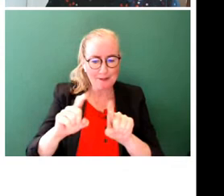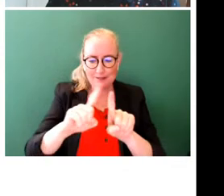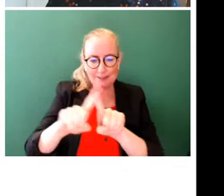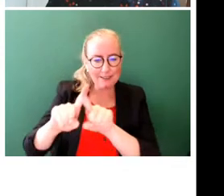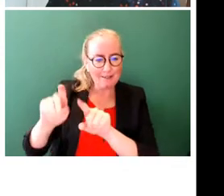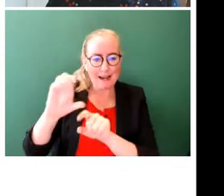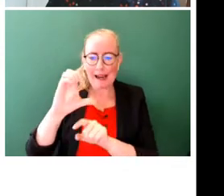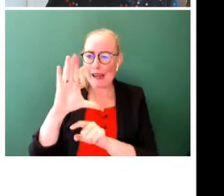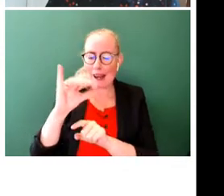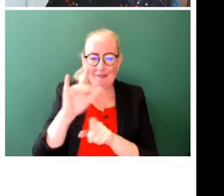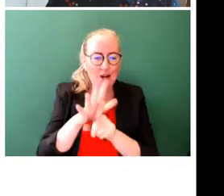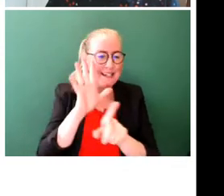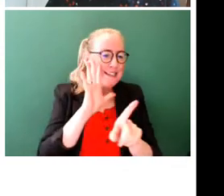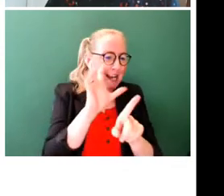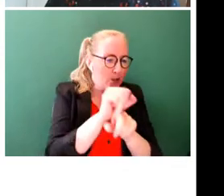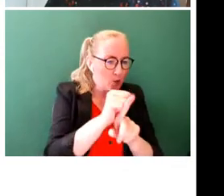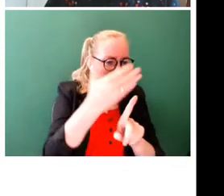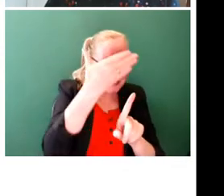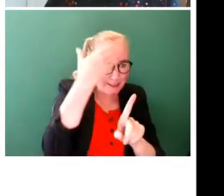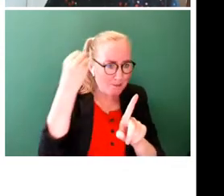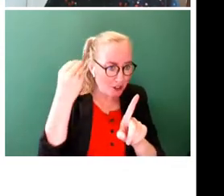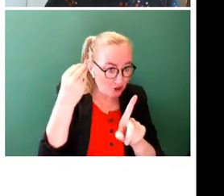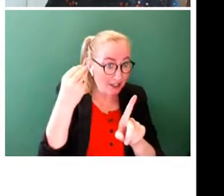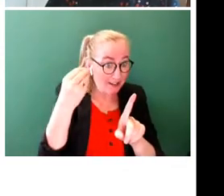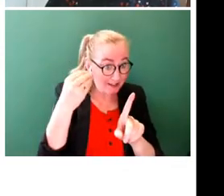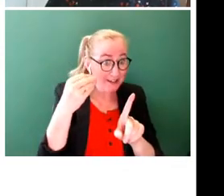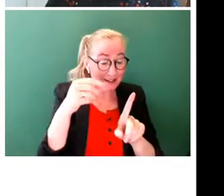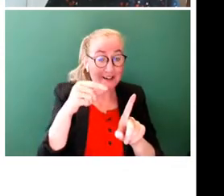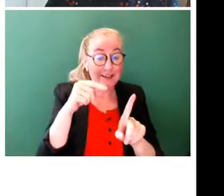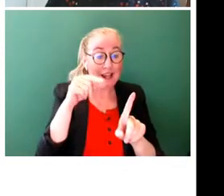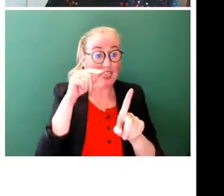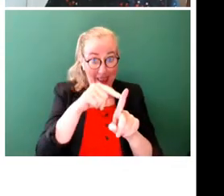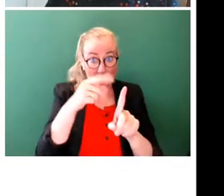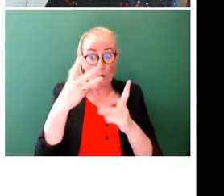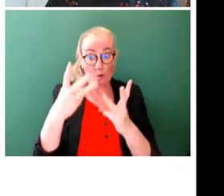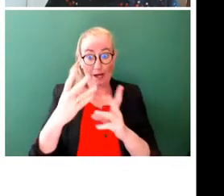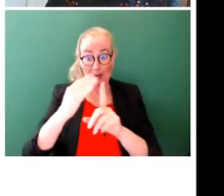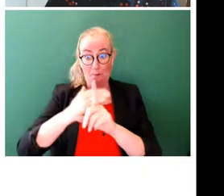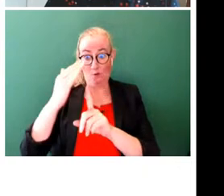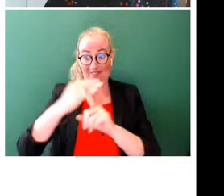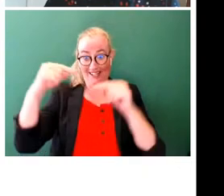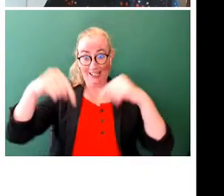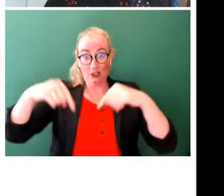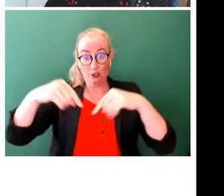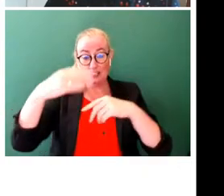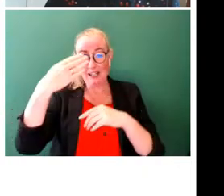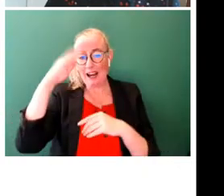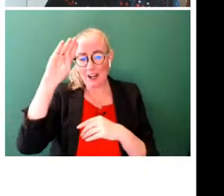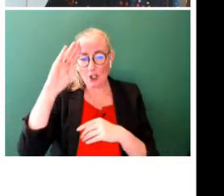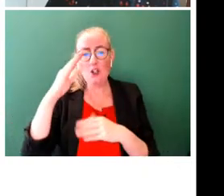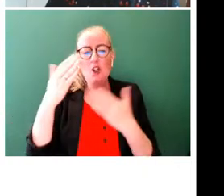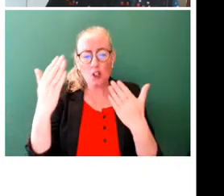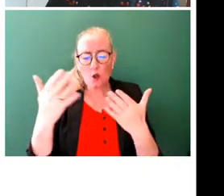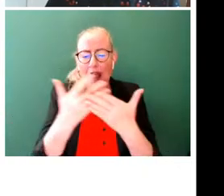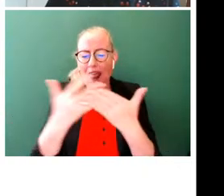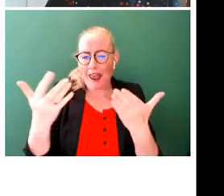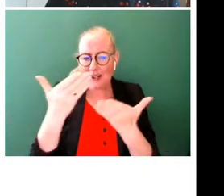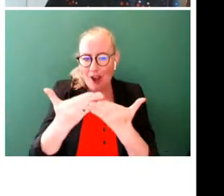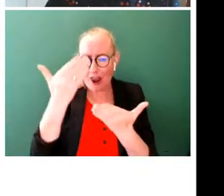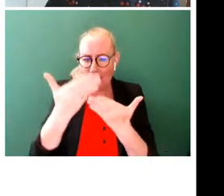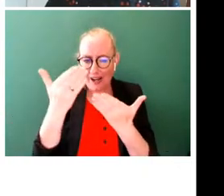the diagnosis of dementia, which we need to improve on, I think, here in Ireland. So there's a lot of learning there, I